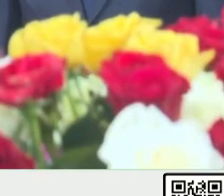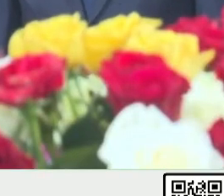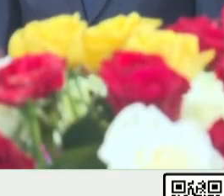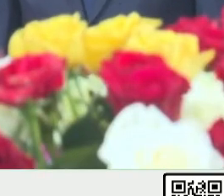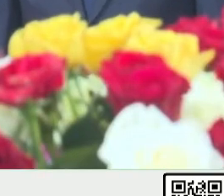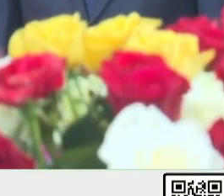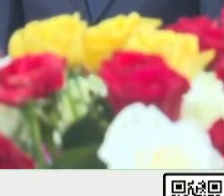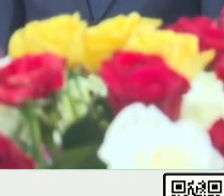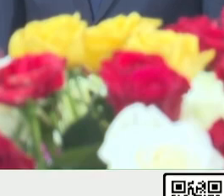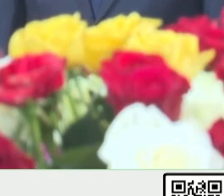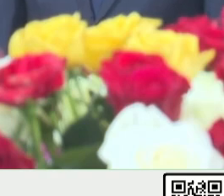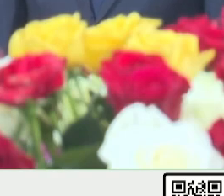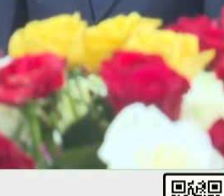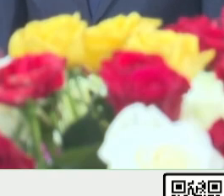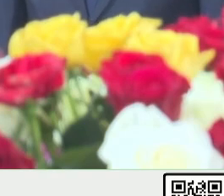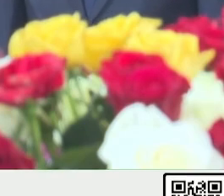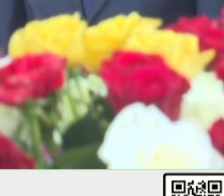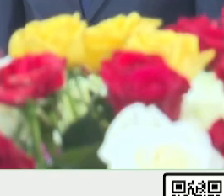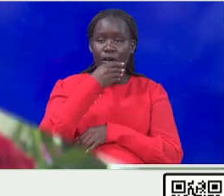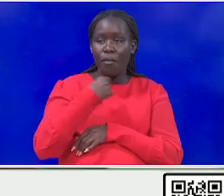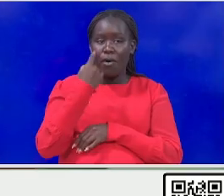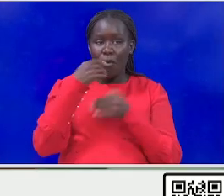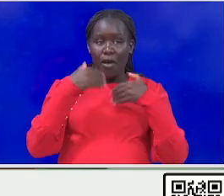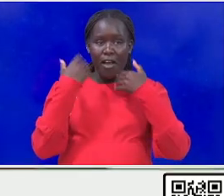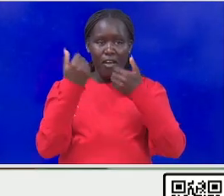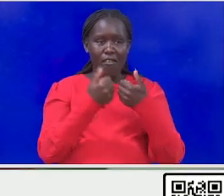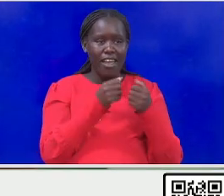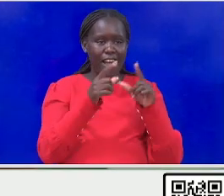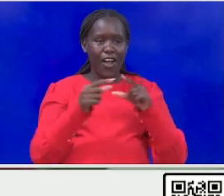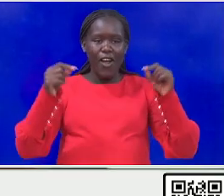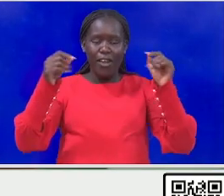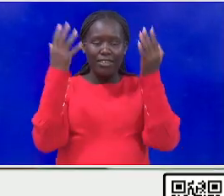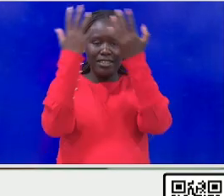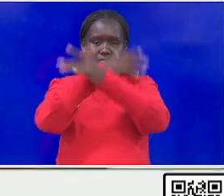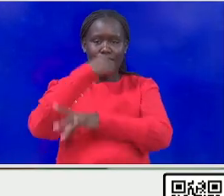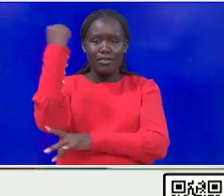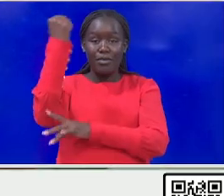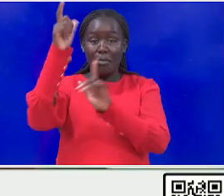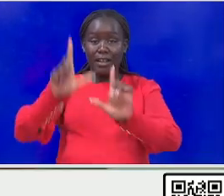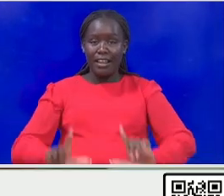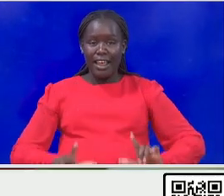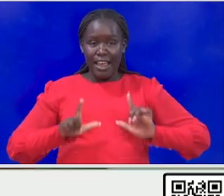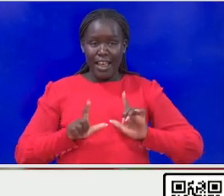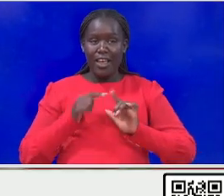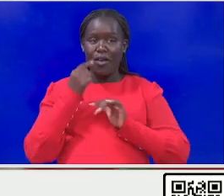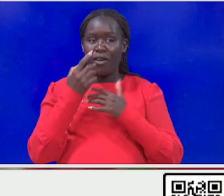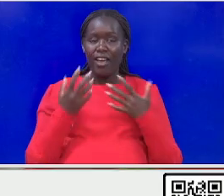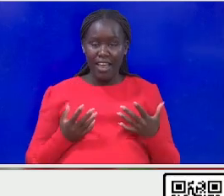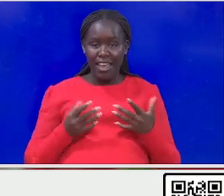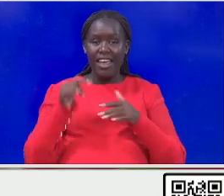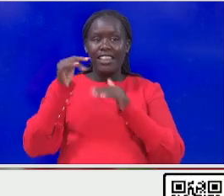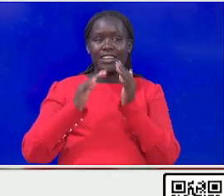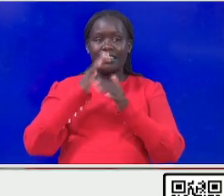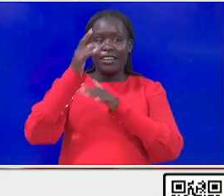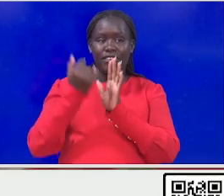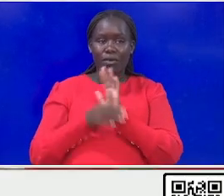Geoffrey Rigathi Gachagua, a man who could be facing some of the longest nights of his political life that now hangs in the balance. This after